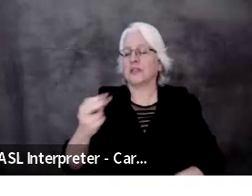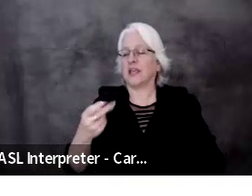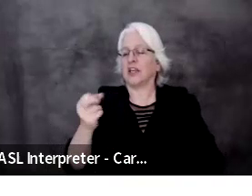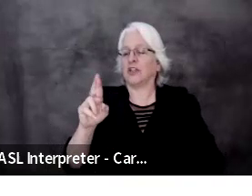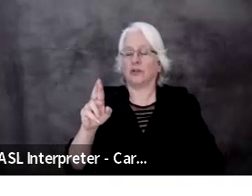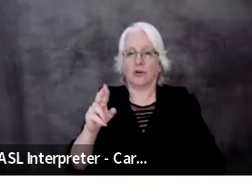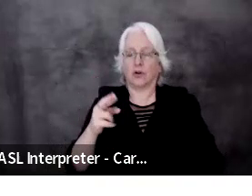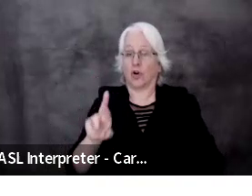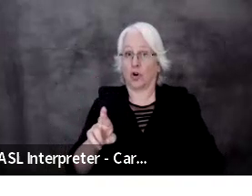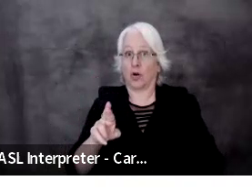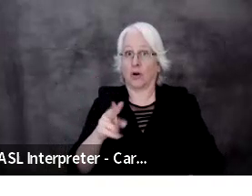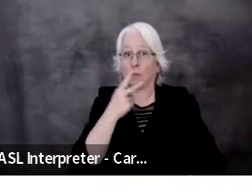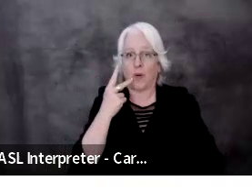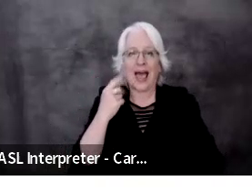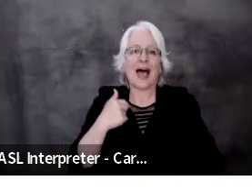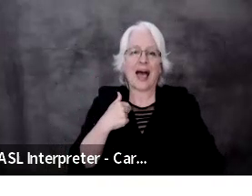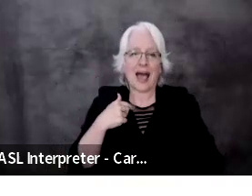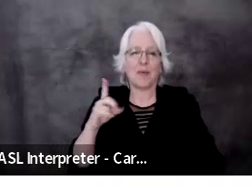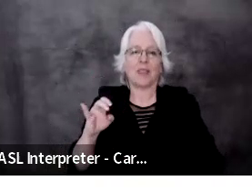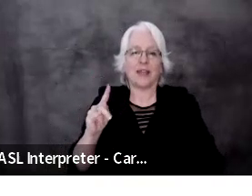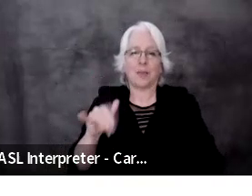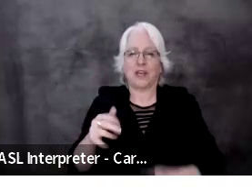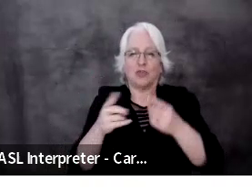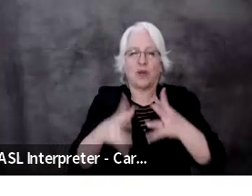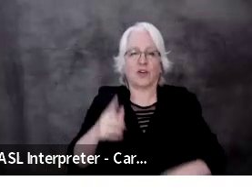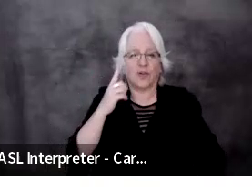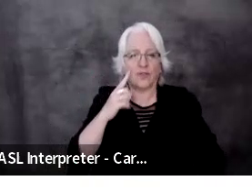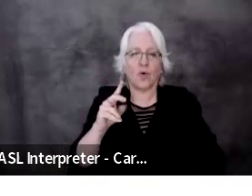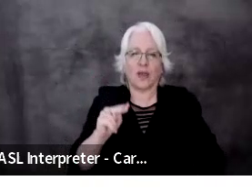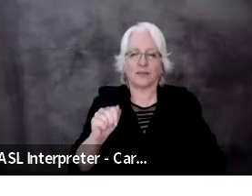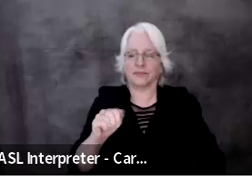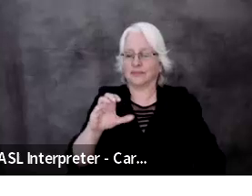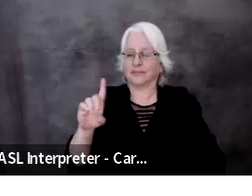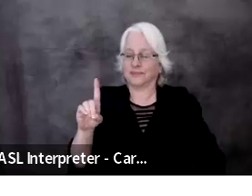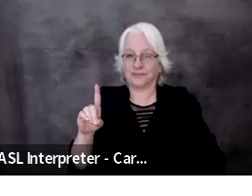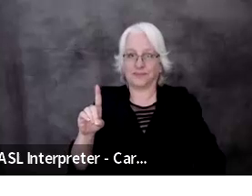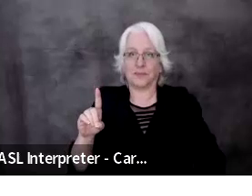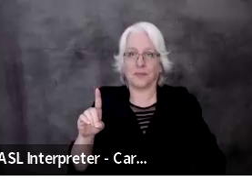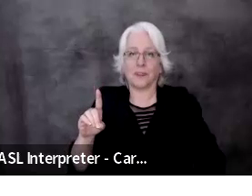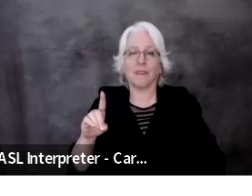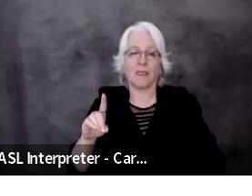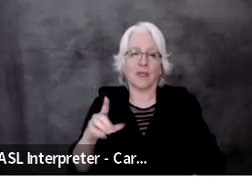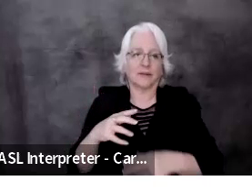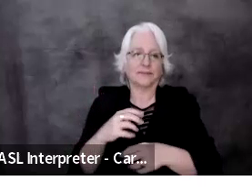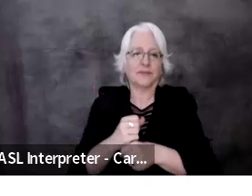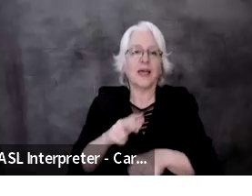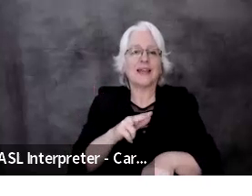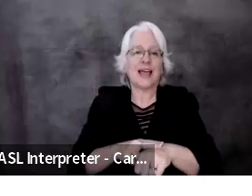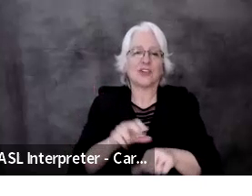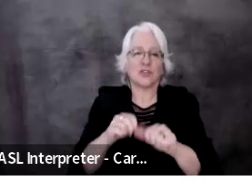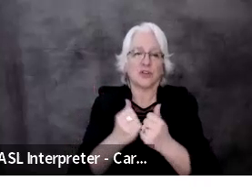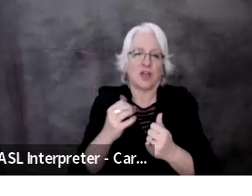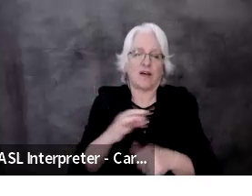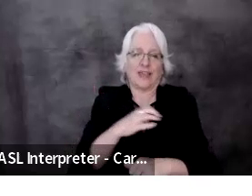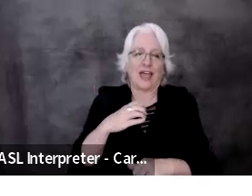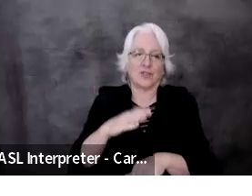Deputy Director of the National Association of Councils on Developmental Disabilities, or NACDD.